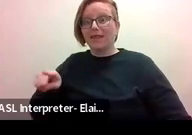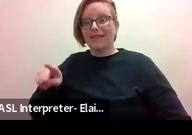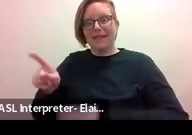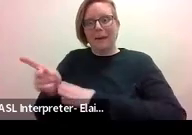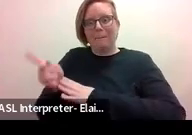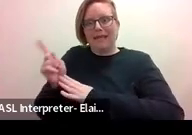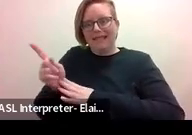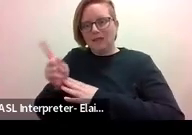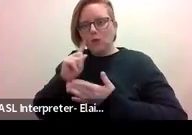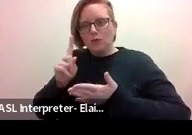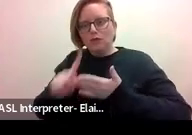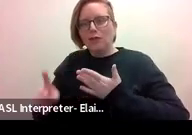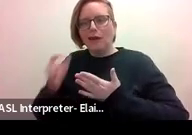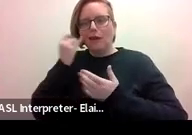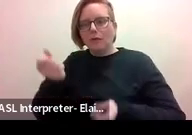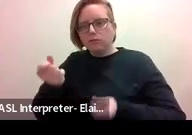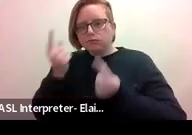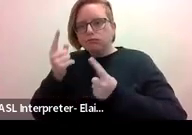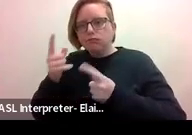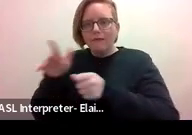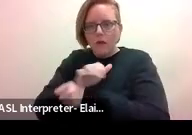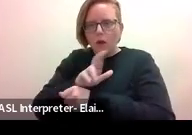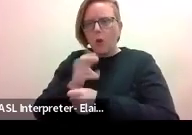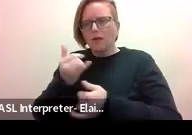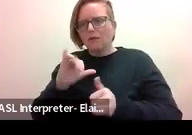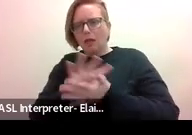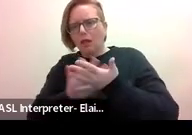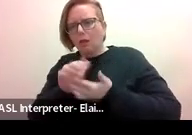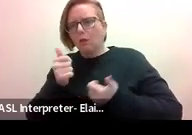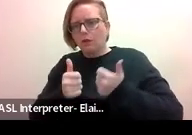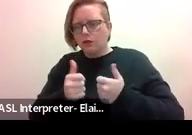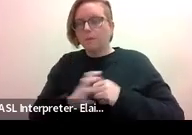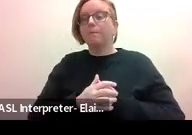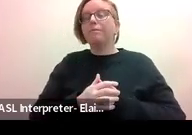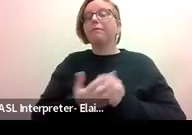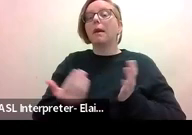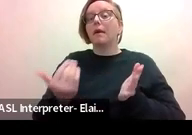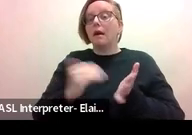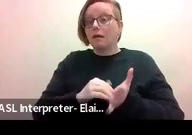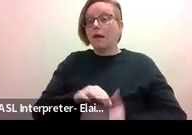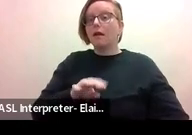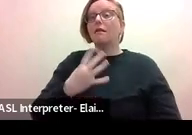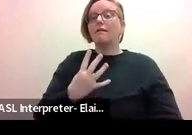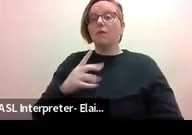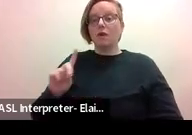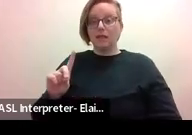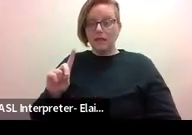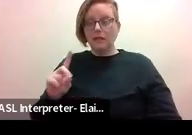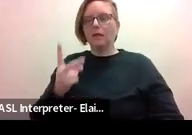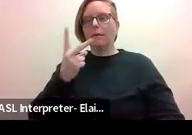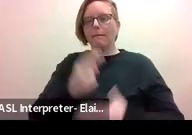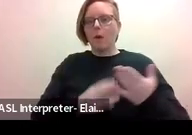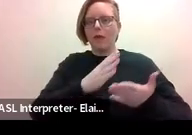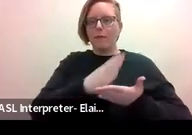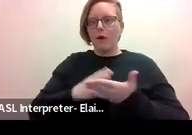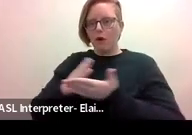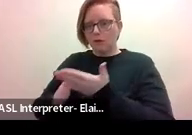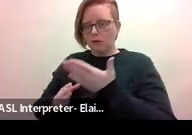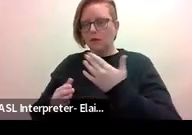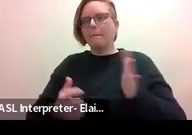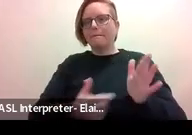gaps too. So again, just remember in that 4D, same thing, having both parts with your distinctly measurable